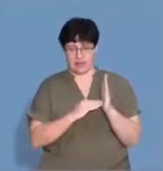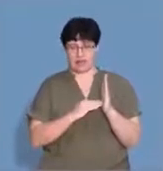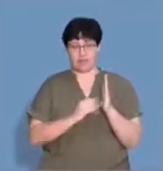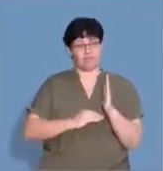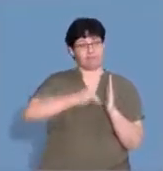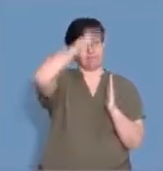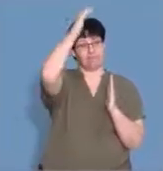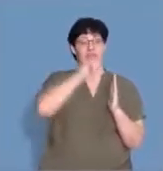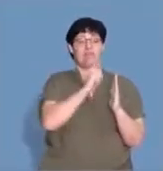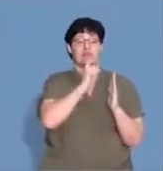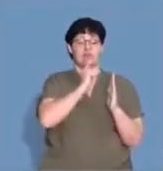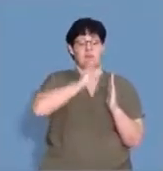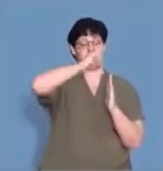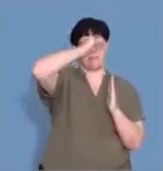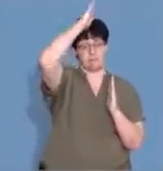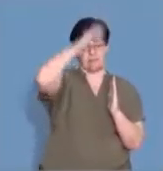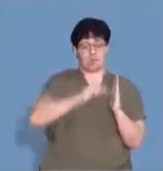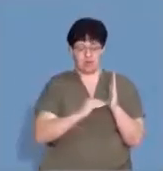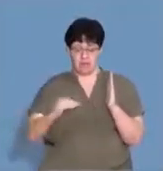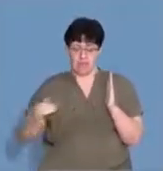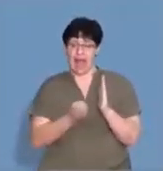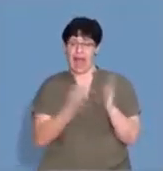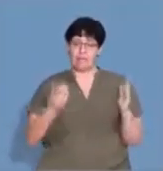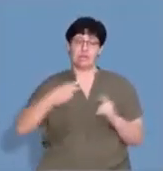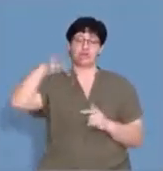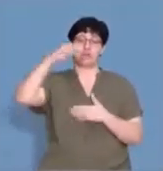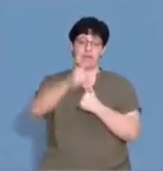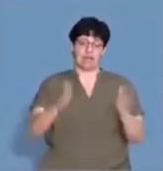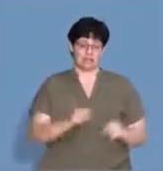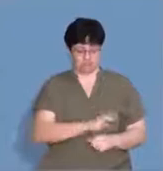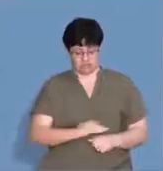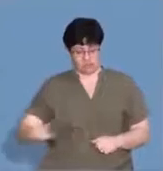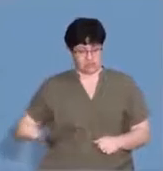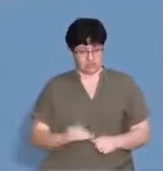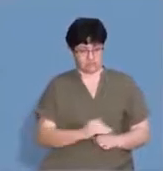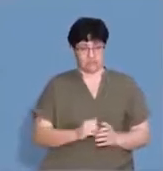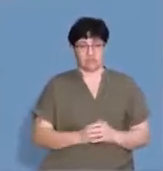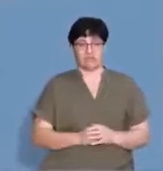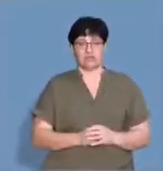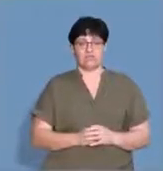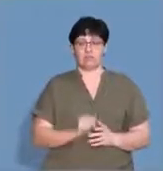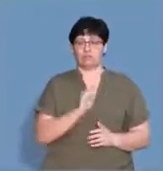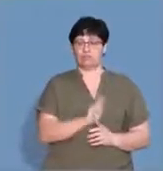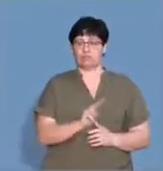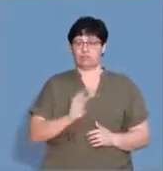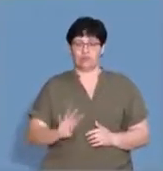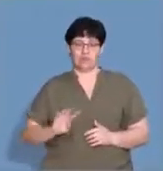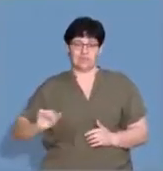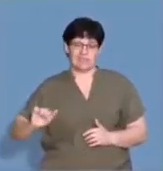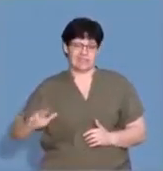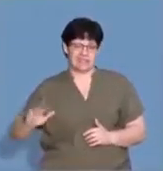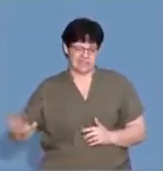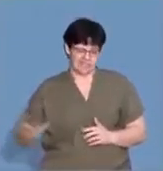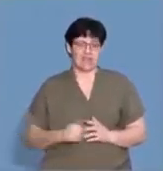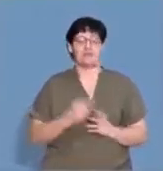in thousands. We've got the number of tour packages on this axis, and that's going up in 2s. And then we can see we've got